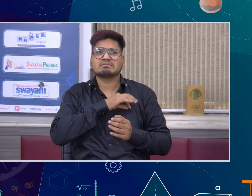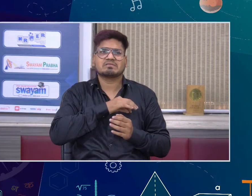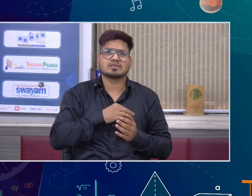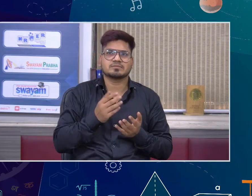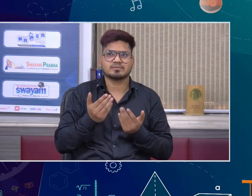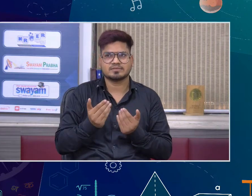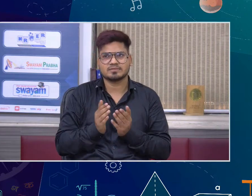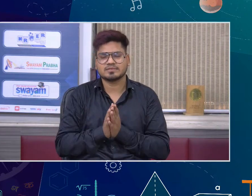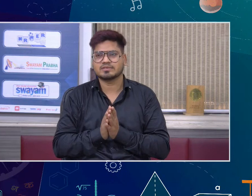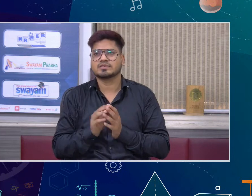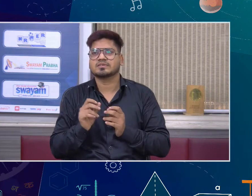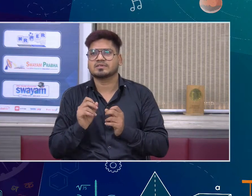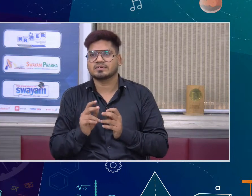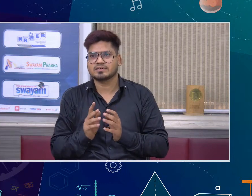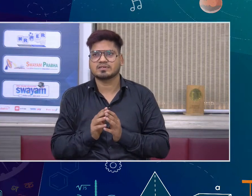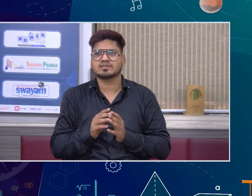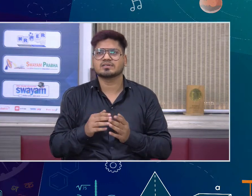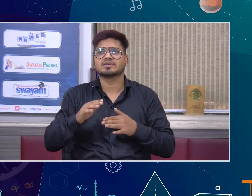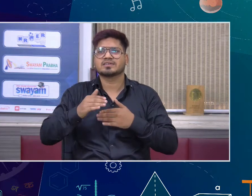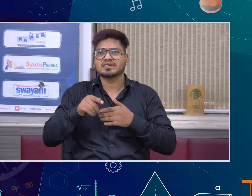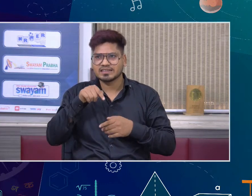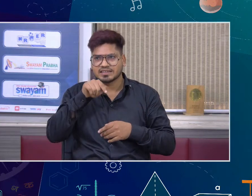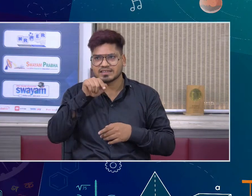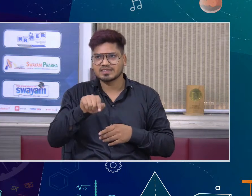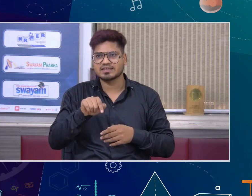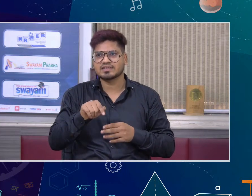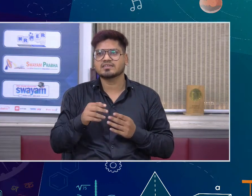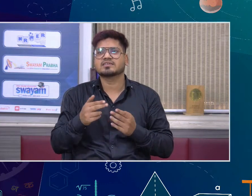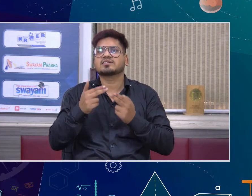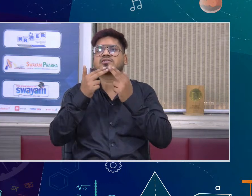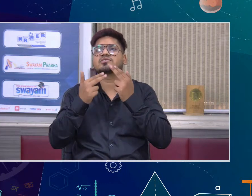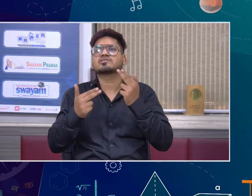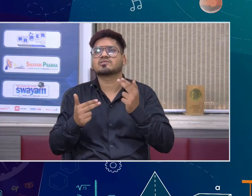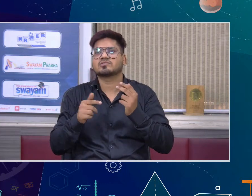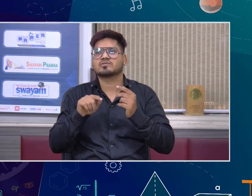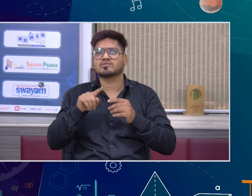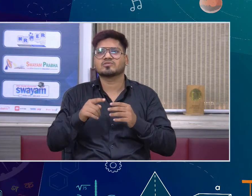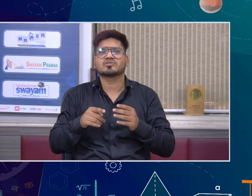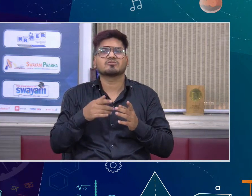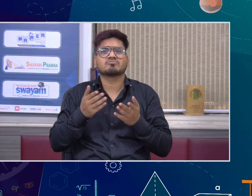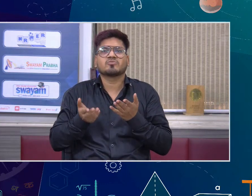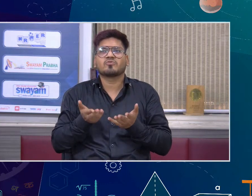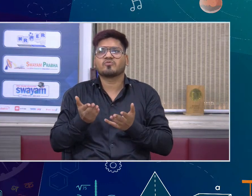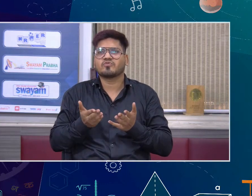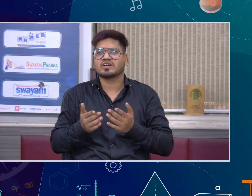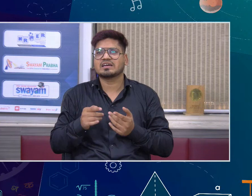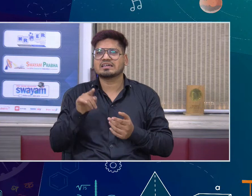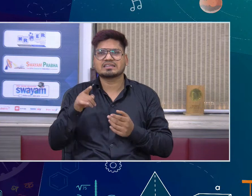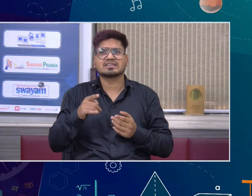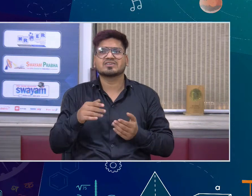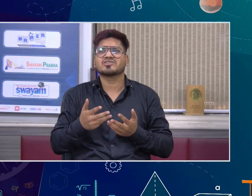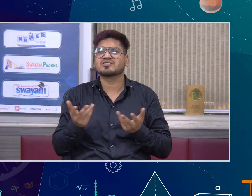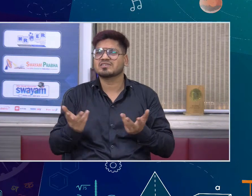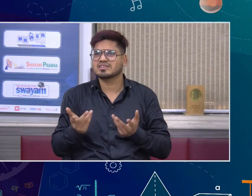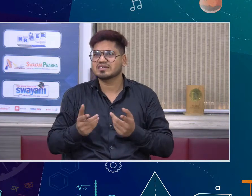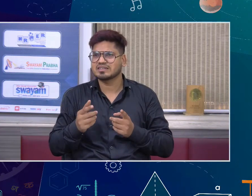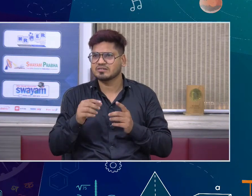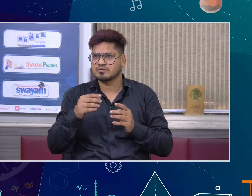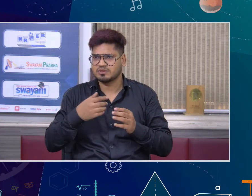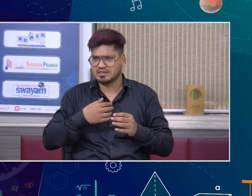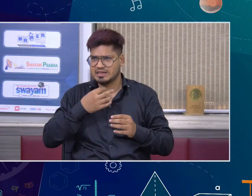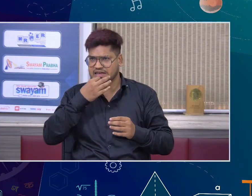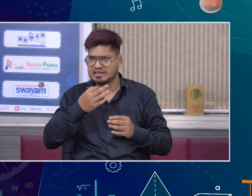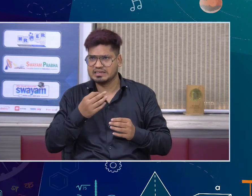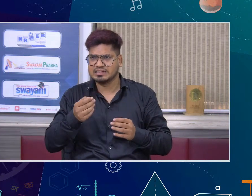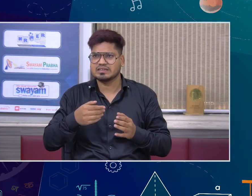it is 7 pesos, and he's just is disappointed. He's thinking, what is this? I asked